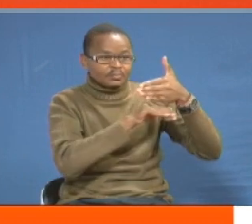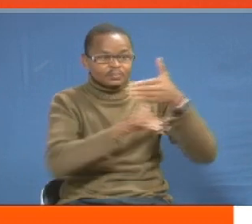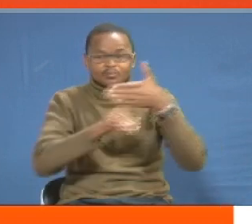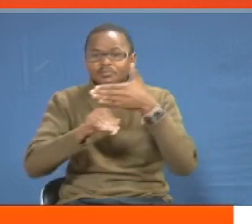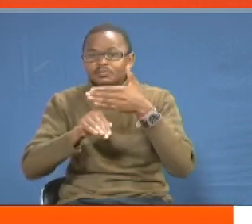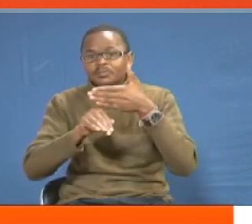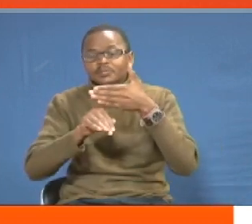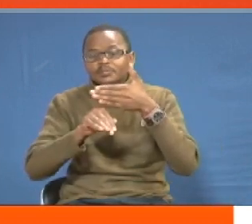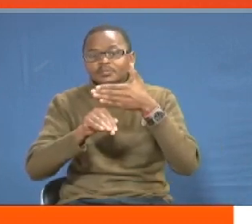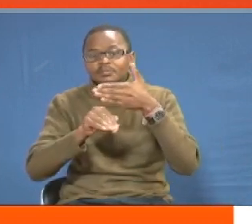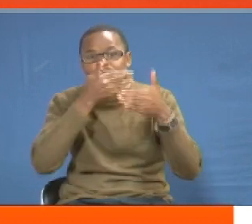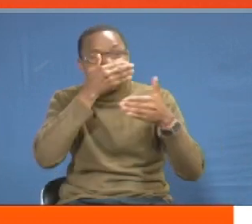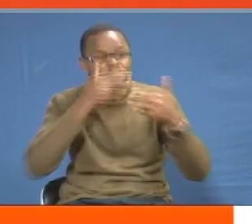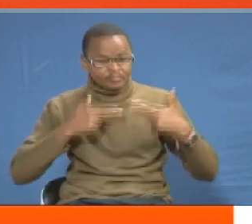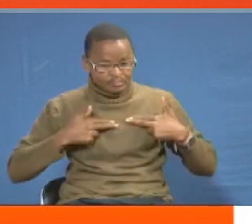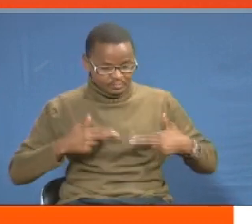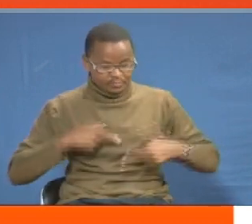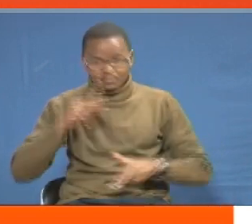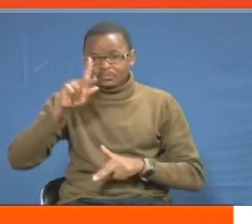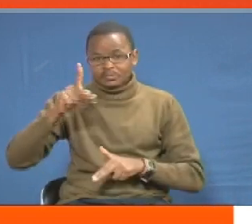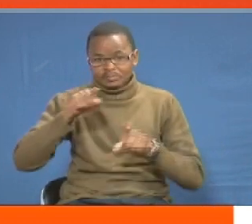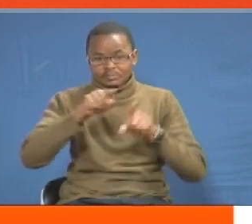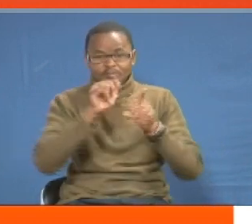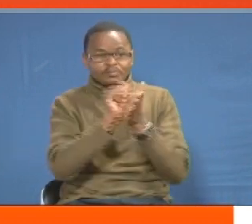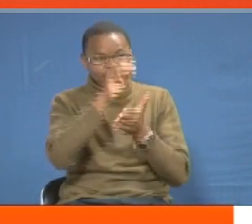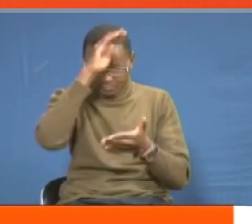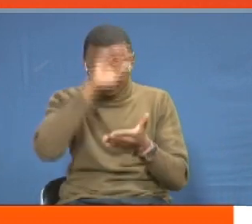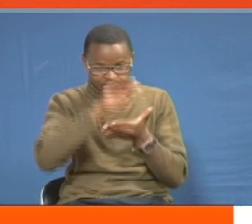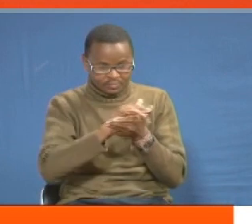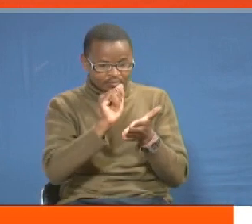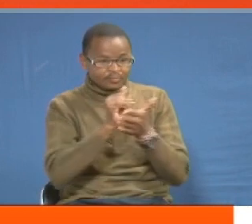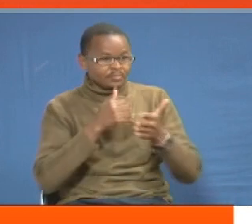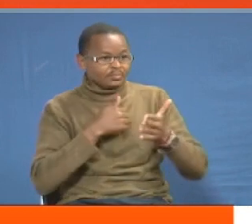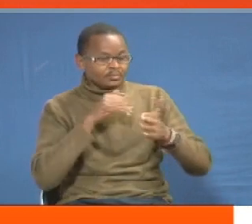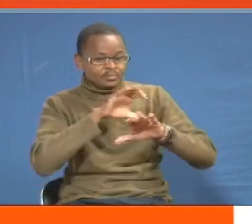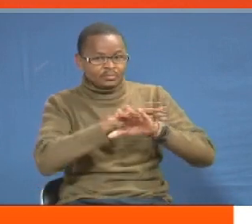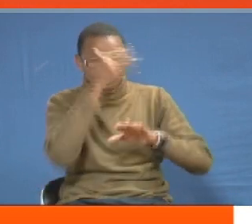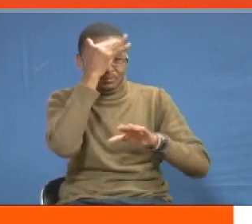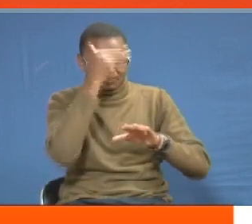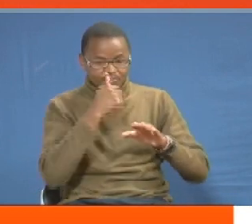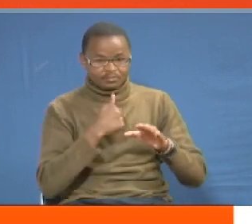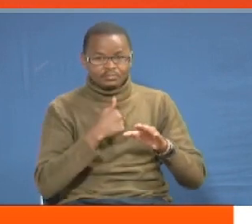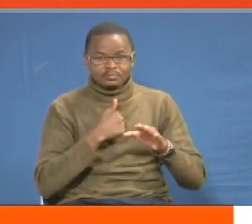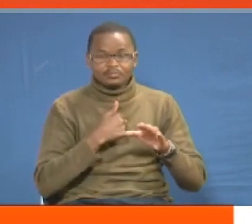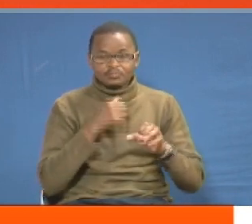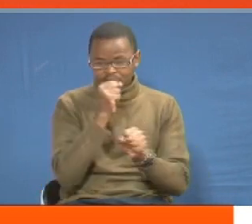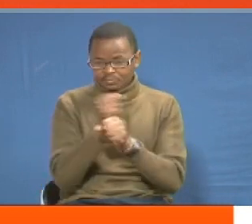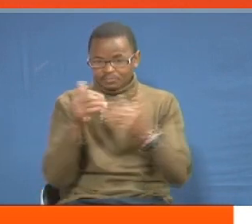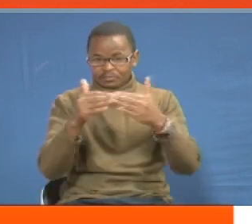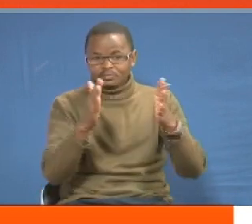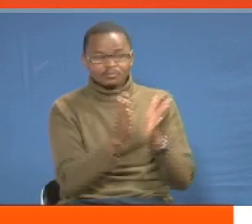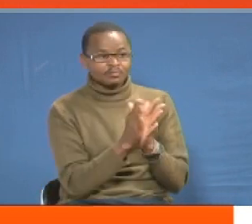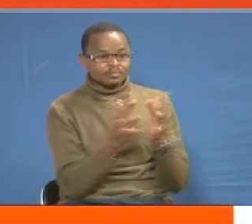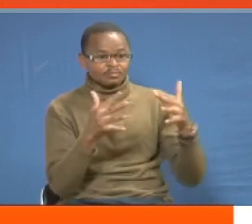accessing better health care. And this is the other realization that we found. While we had worked